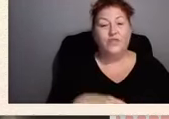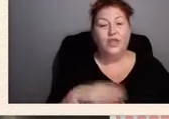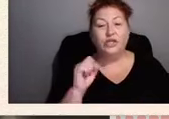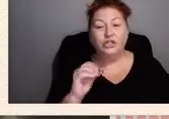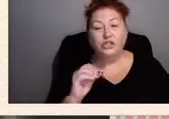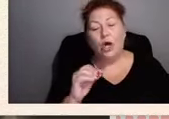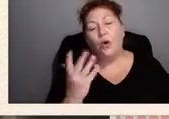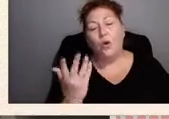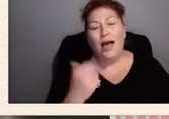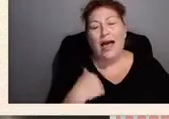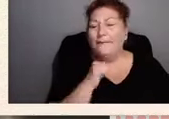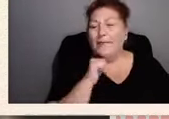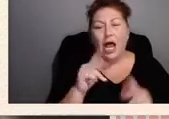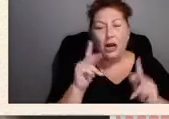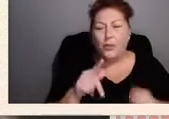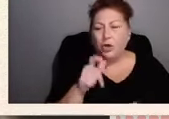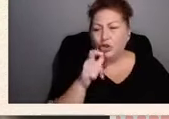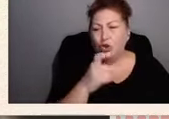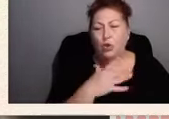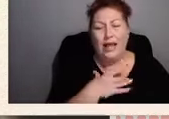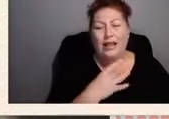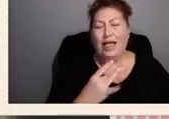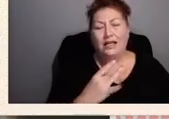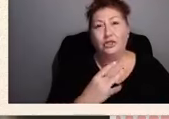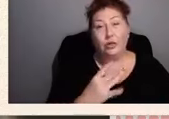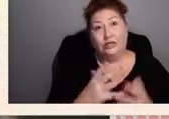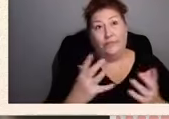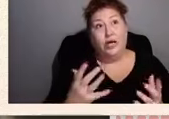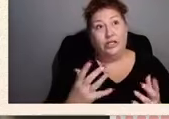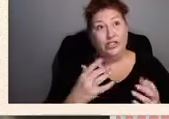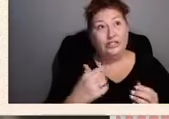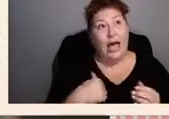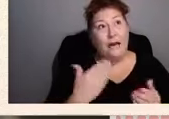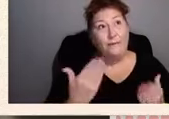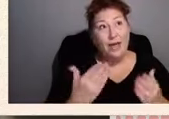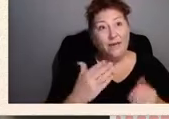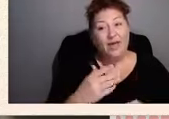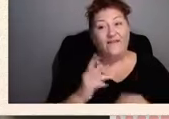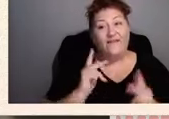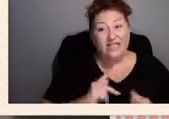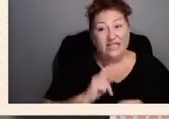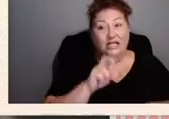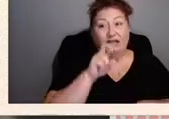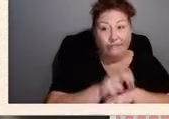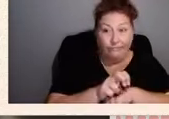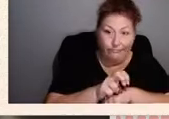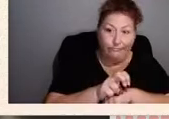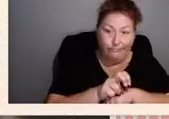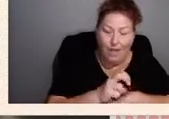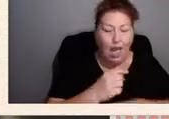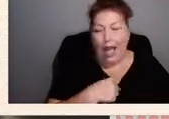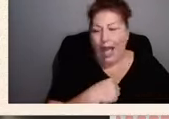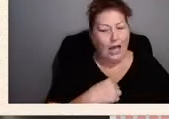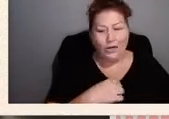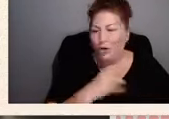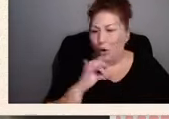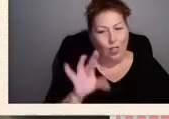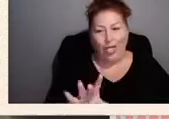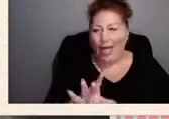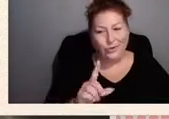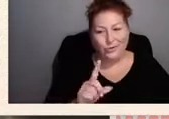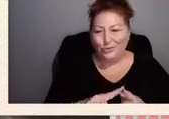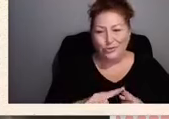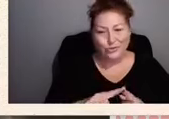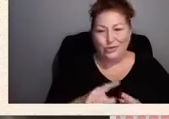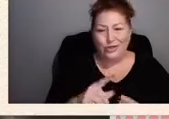a person that likes to, as much as I might be physically sitting on my butt, I don't like to hang around